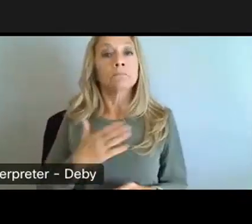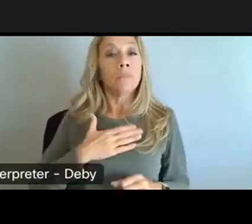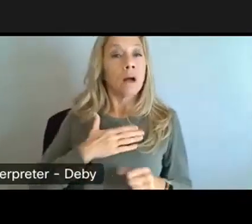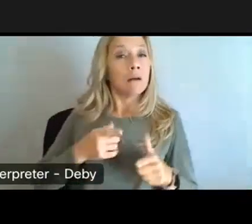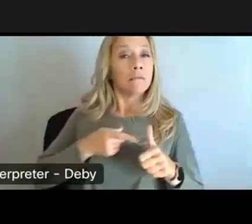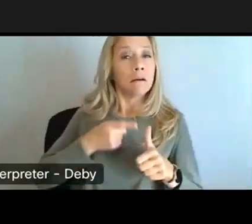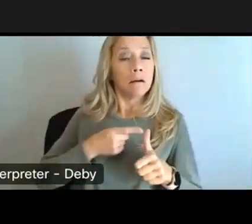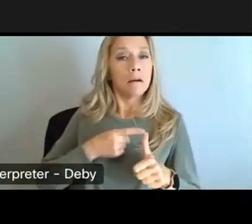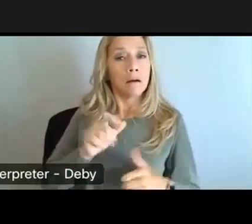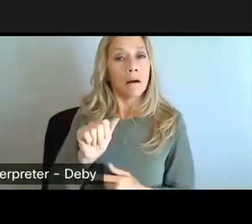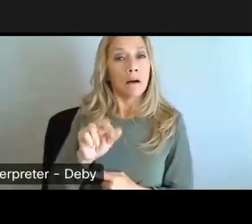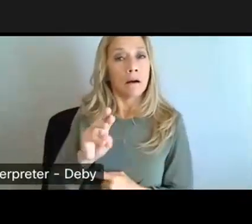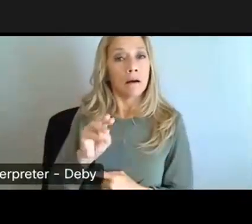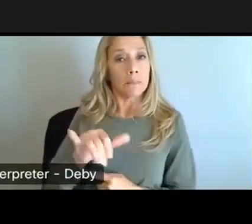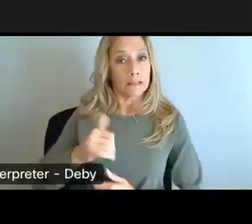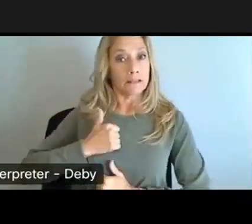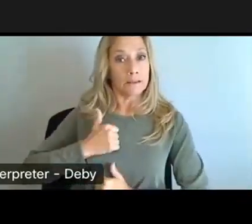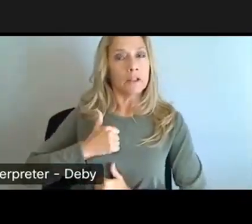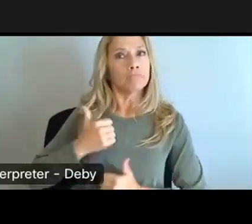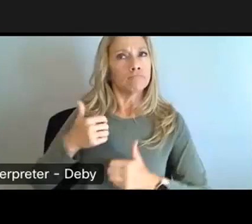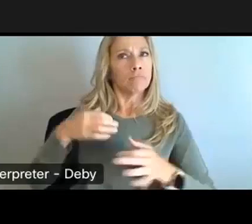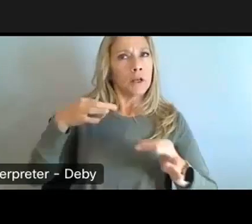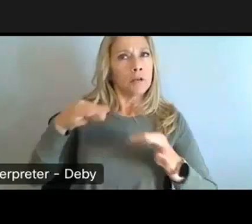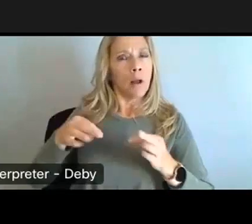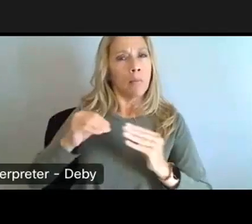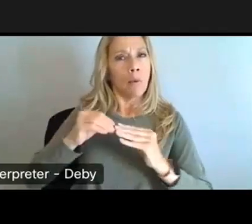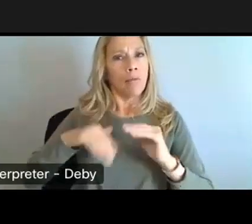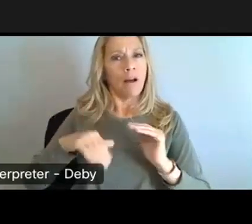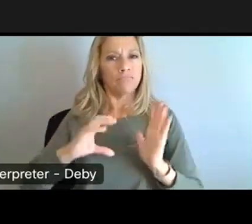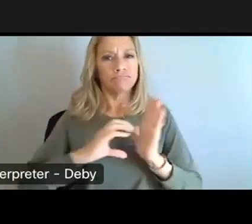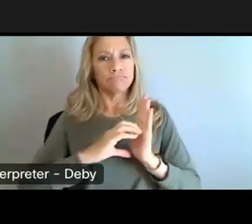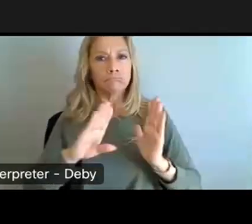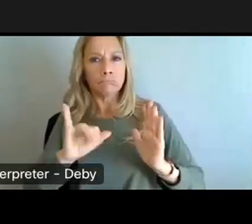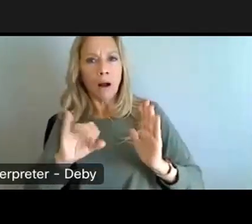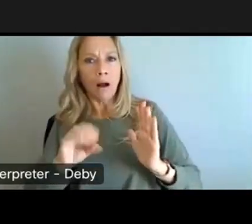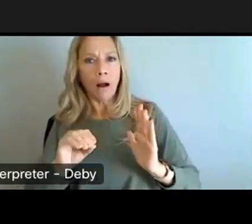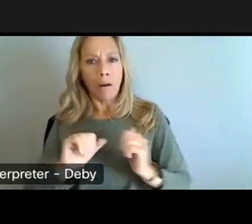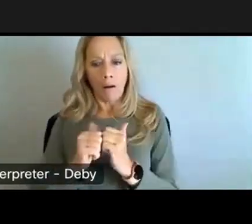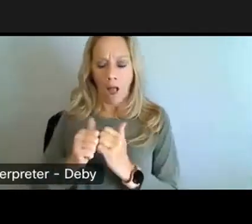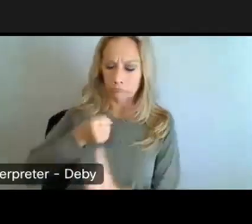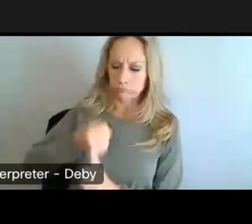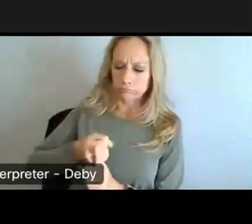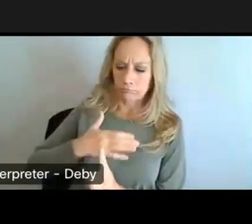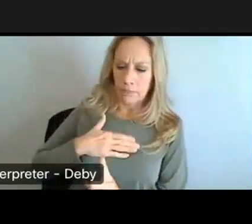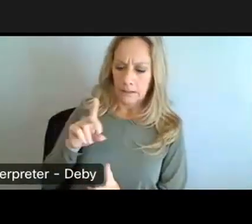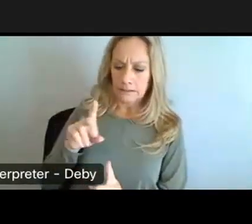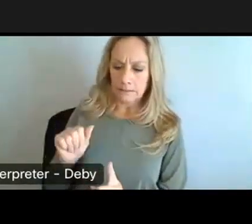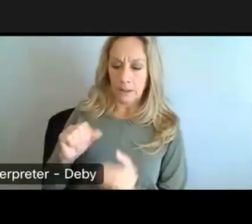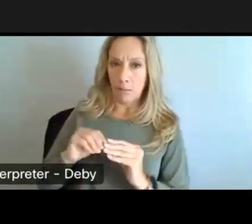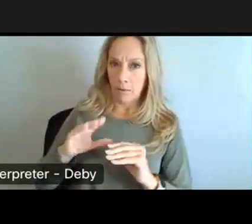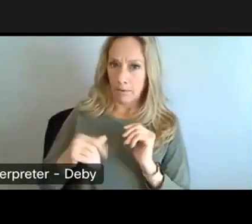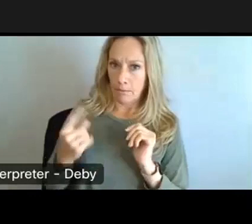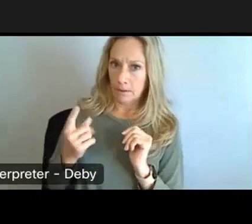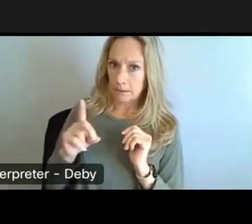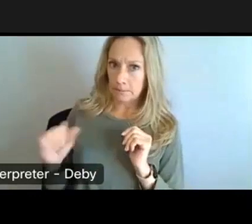the Army, because it kind of explains a little bit more than just the bio, how I received my disabilities. So I